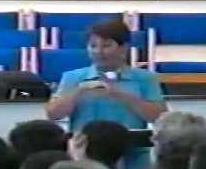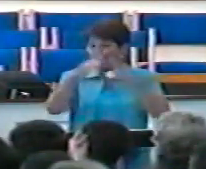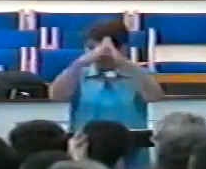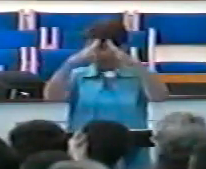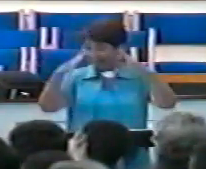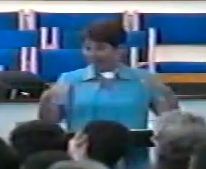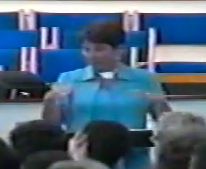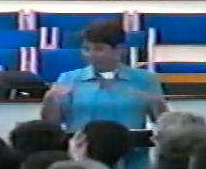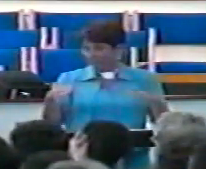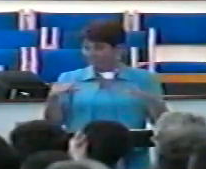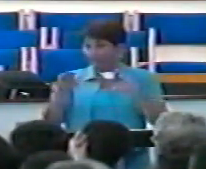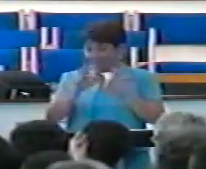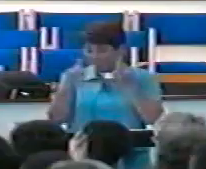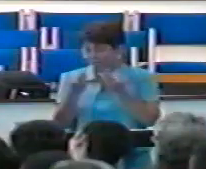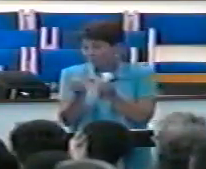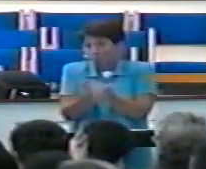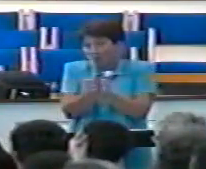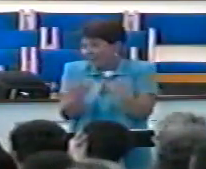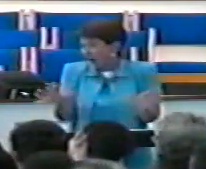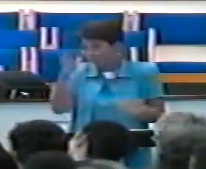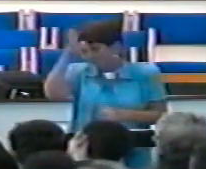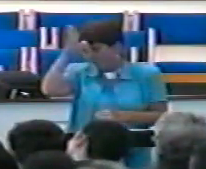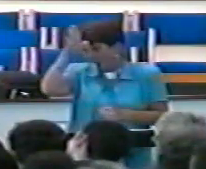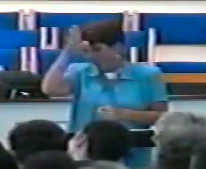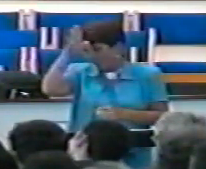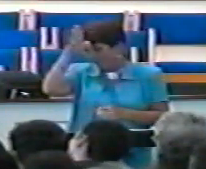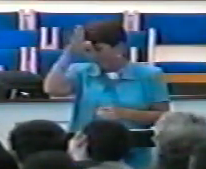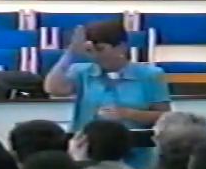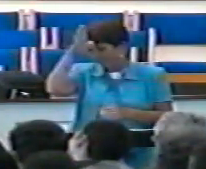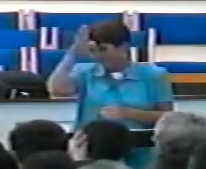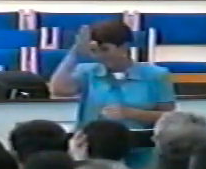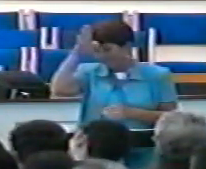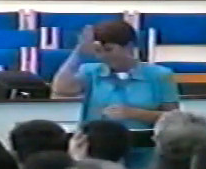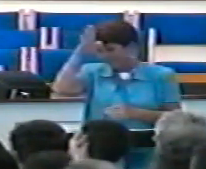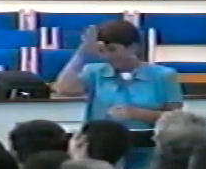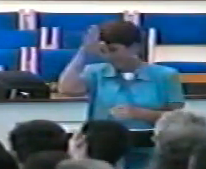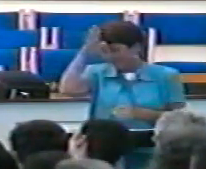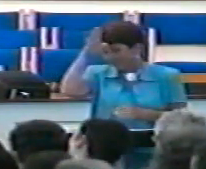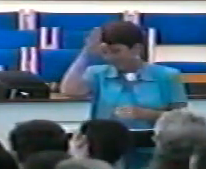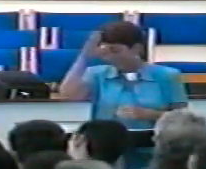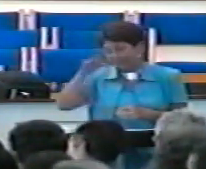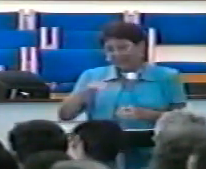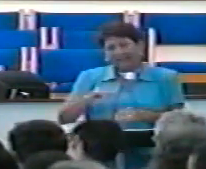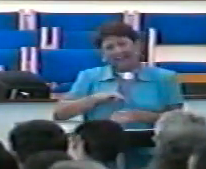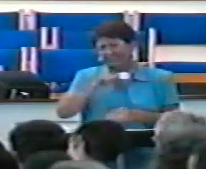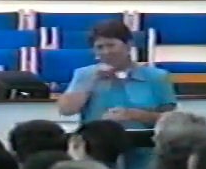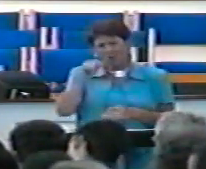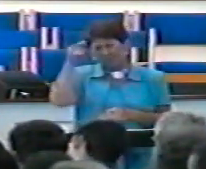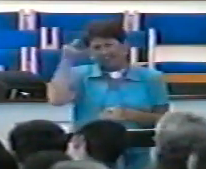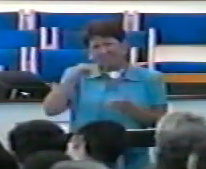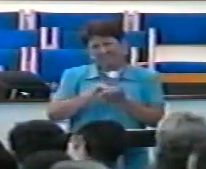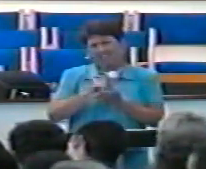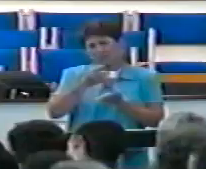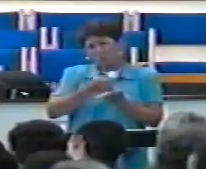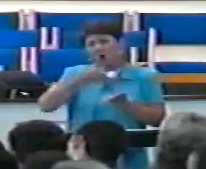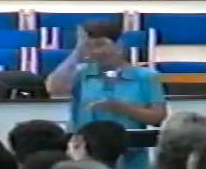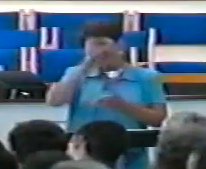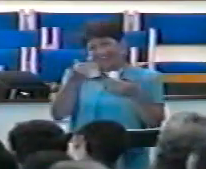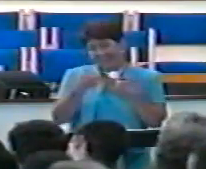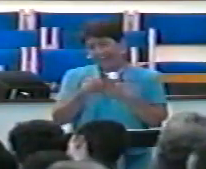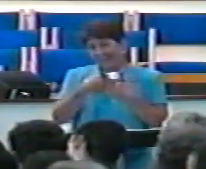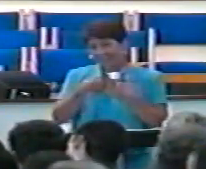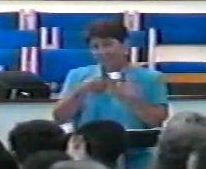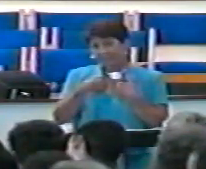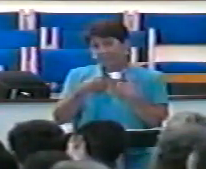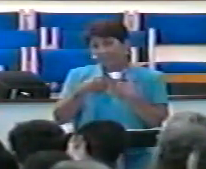fathers. Now, I don't think that's what God had in mind when He established the home, do you? Of the three institutions that